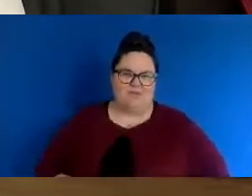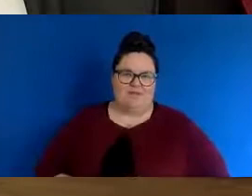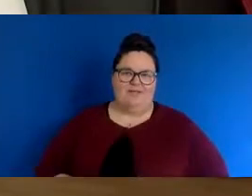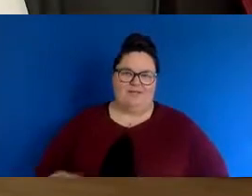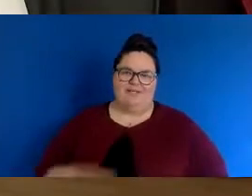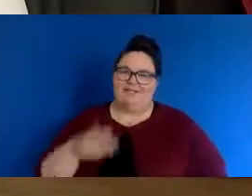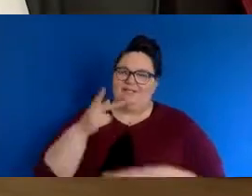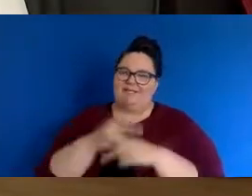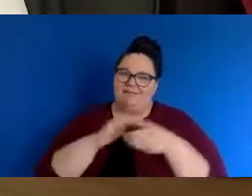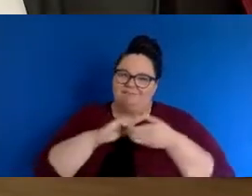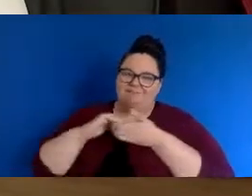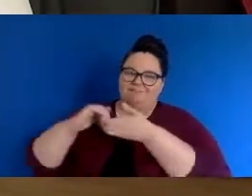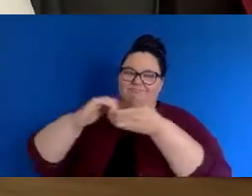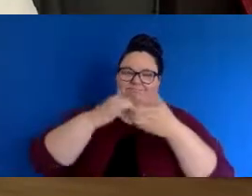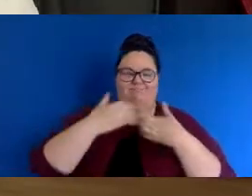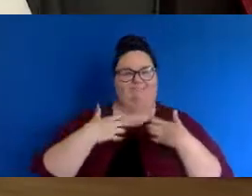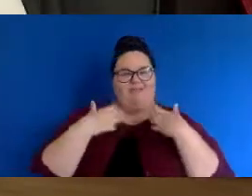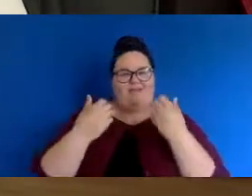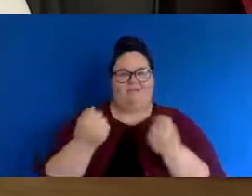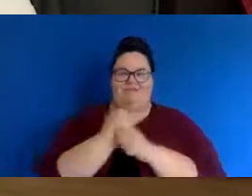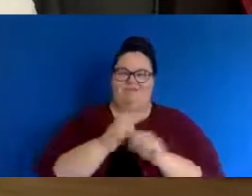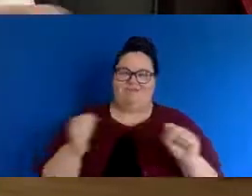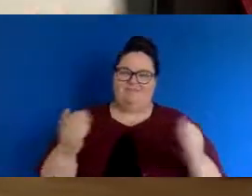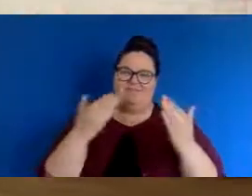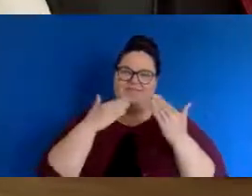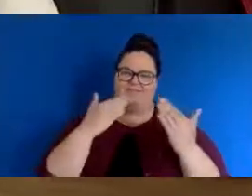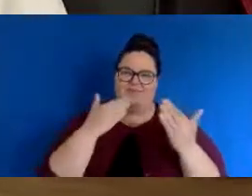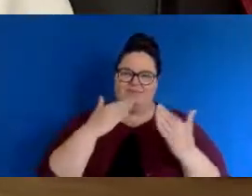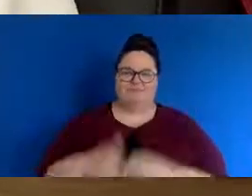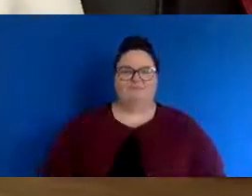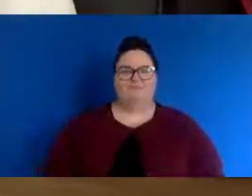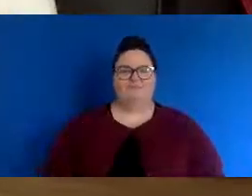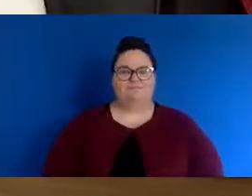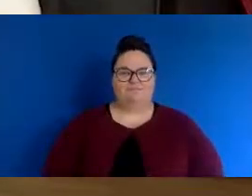there together, healthy and safe. Thank you very much.